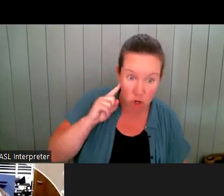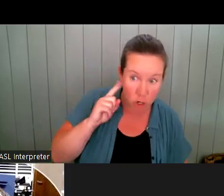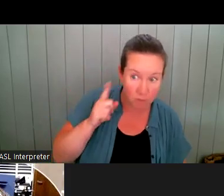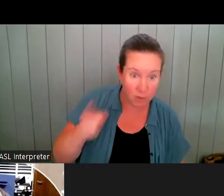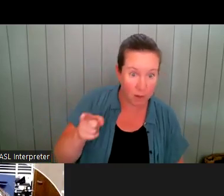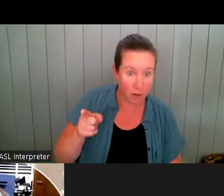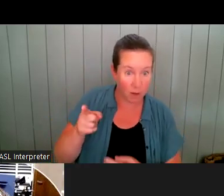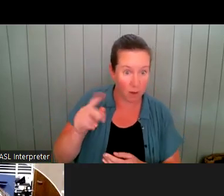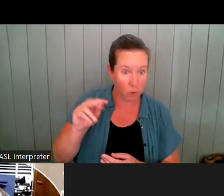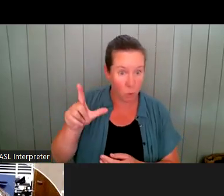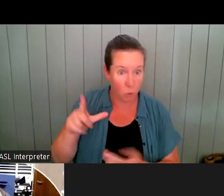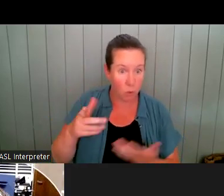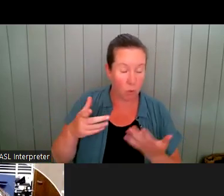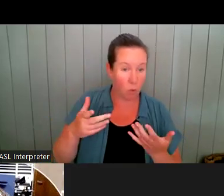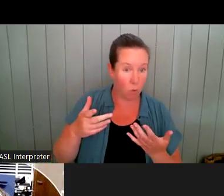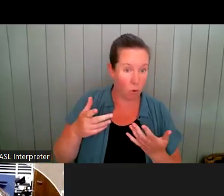profiler?